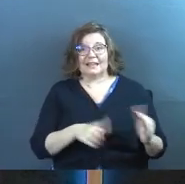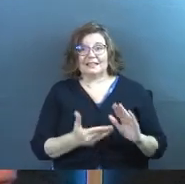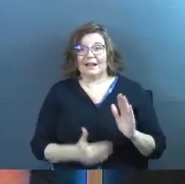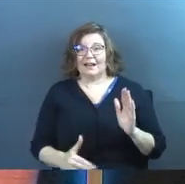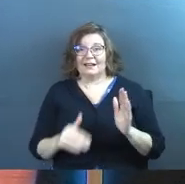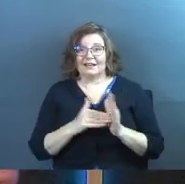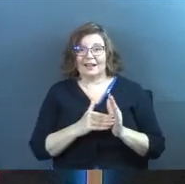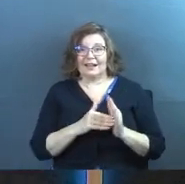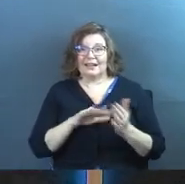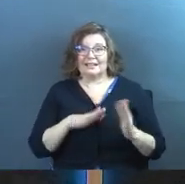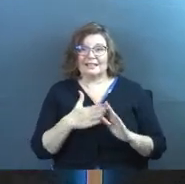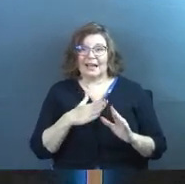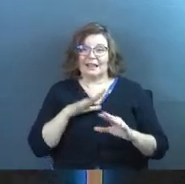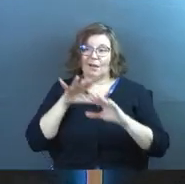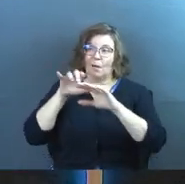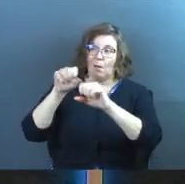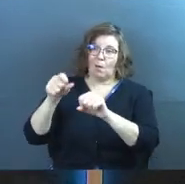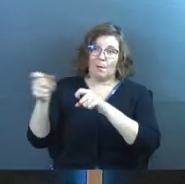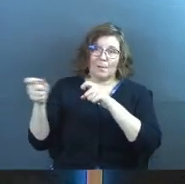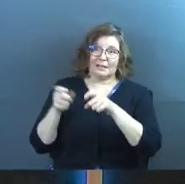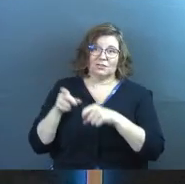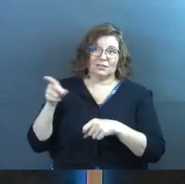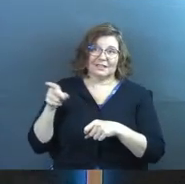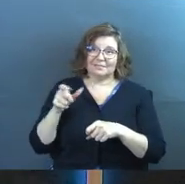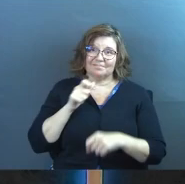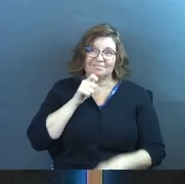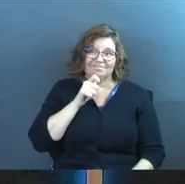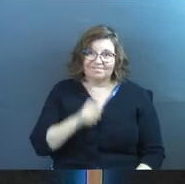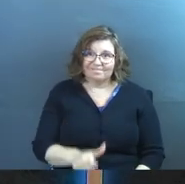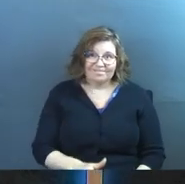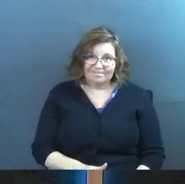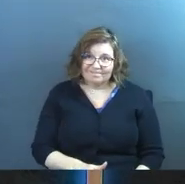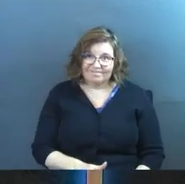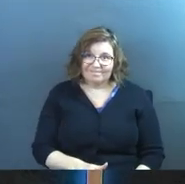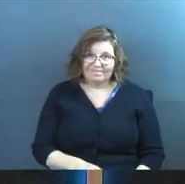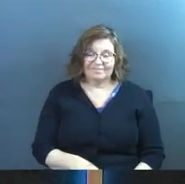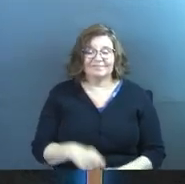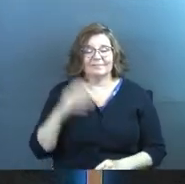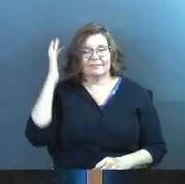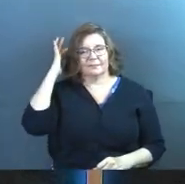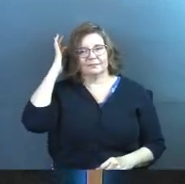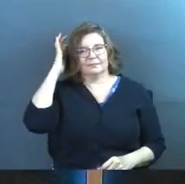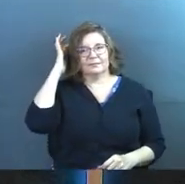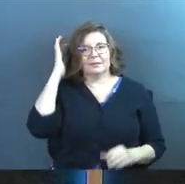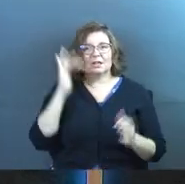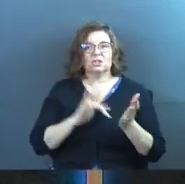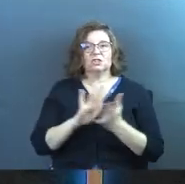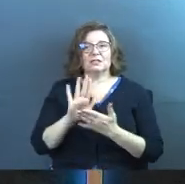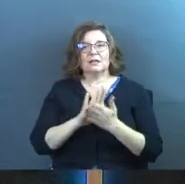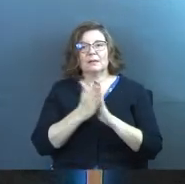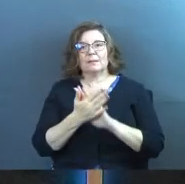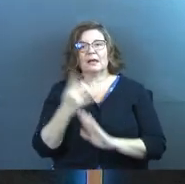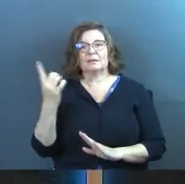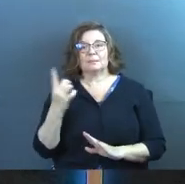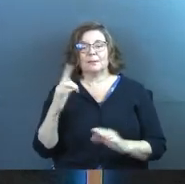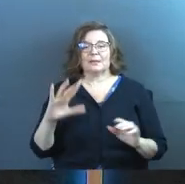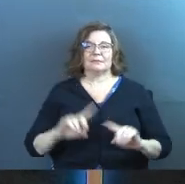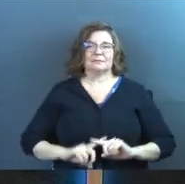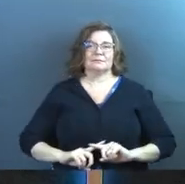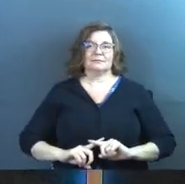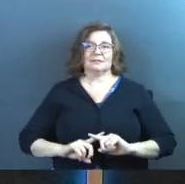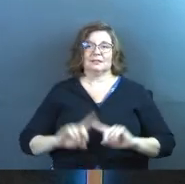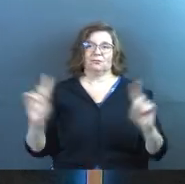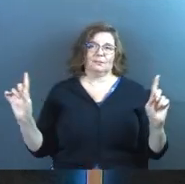again. Death no longer has mastery over him. Amen. Amen. So it's like Jesus became something